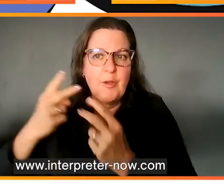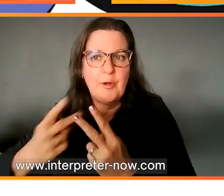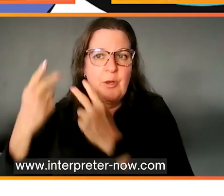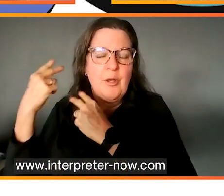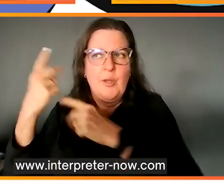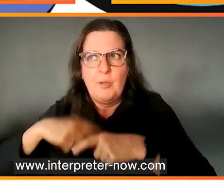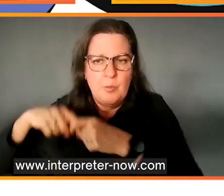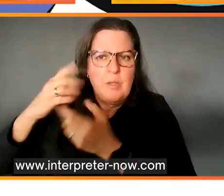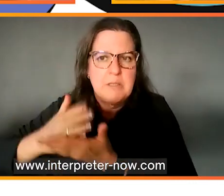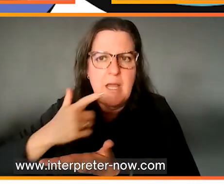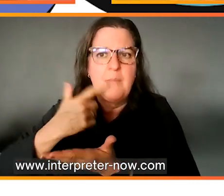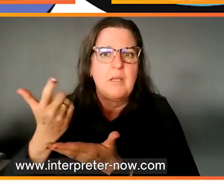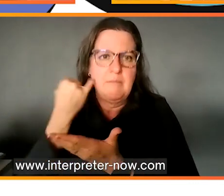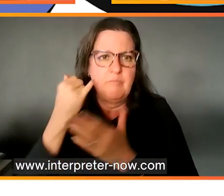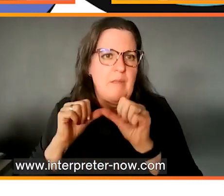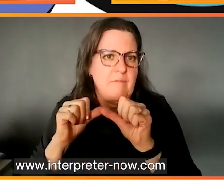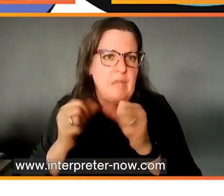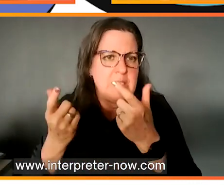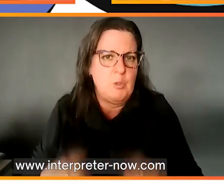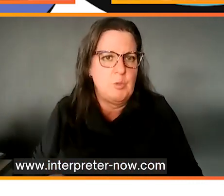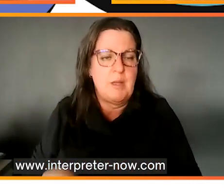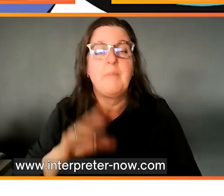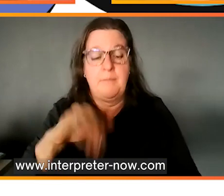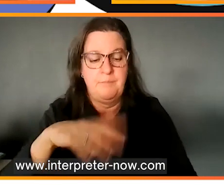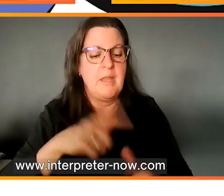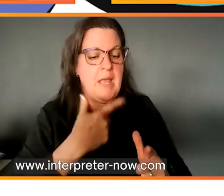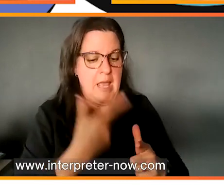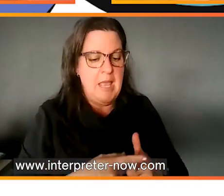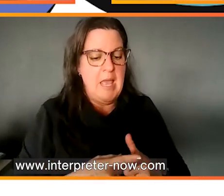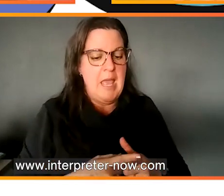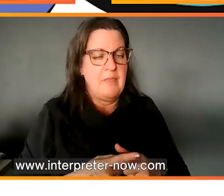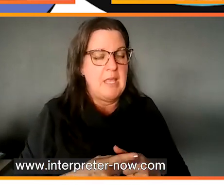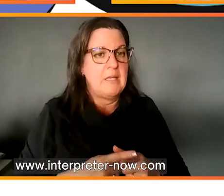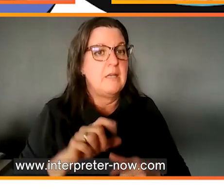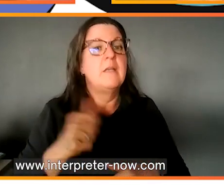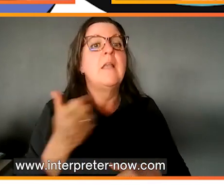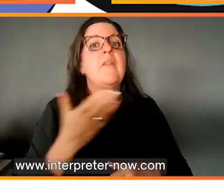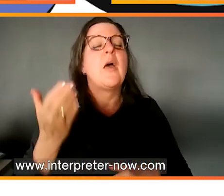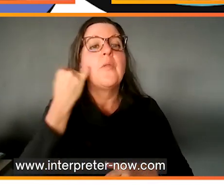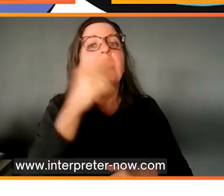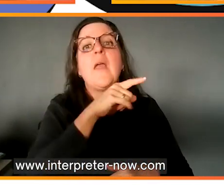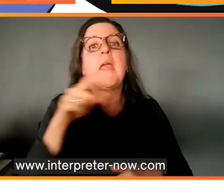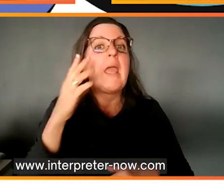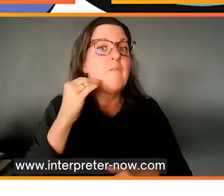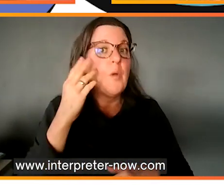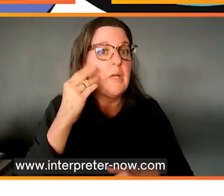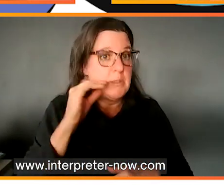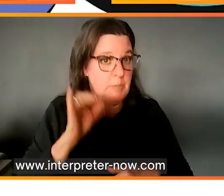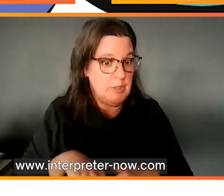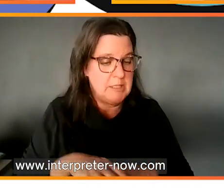other thing, if you are experiencing this, it's incumbent upon you to seek help